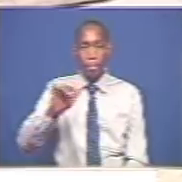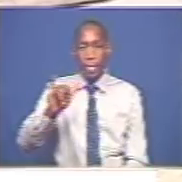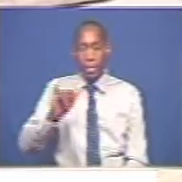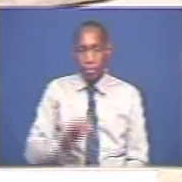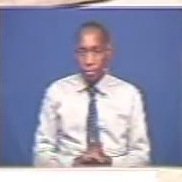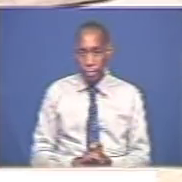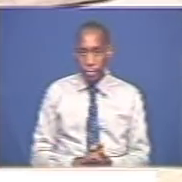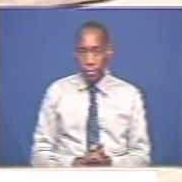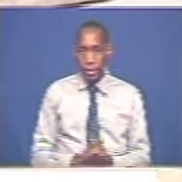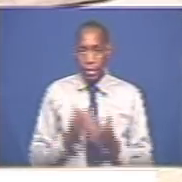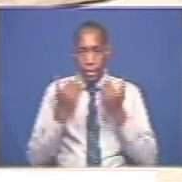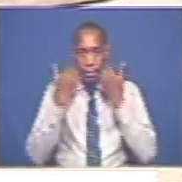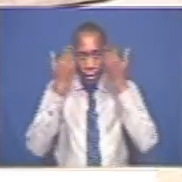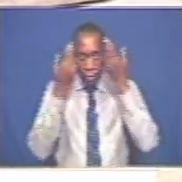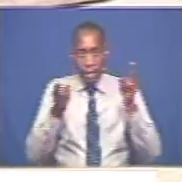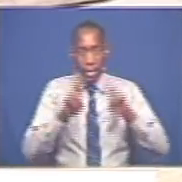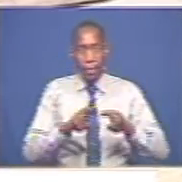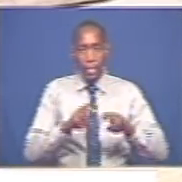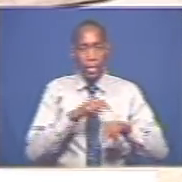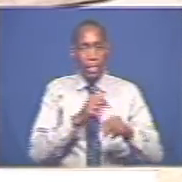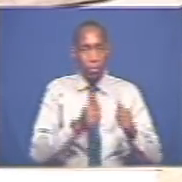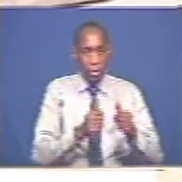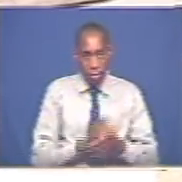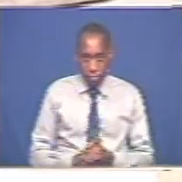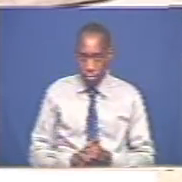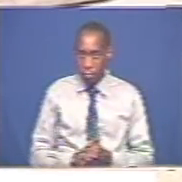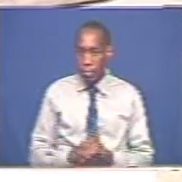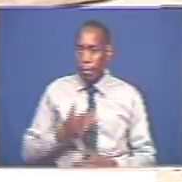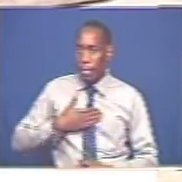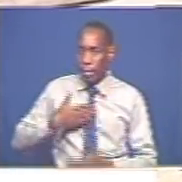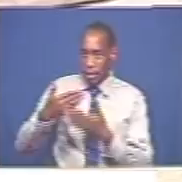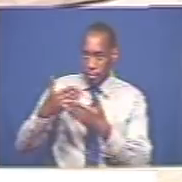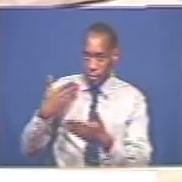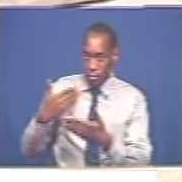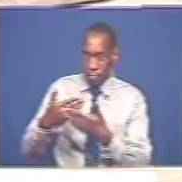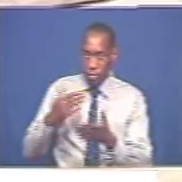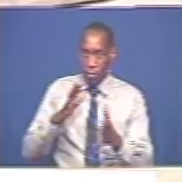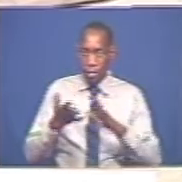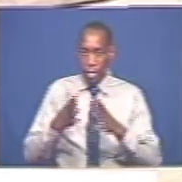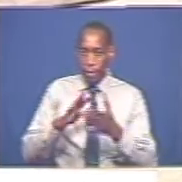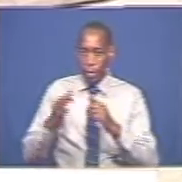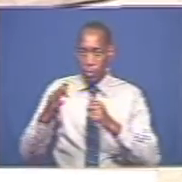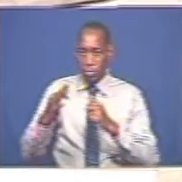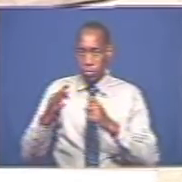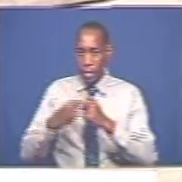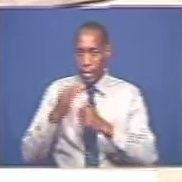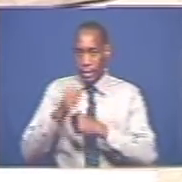did you sink into depression yourself? Mine happened a while back. Mm. This is about 8 years. Actually, it